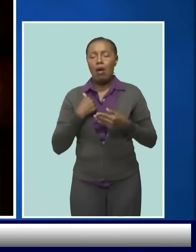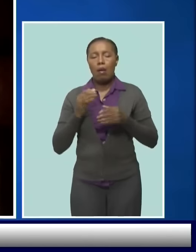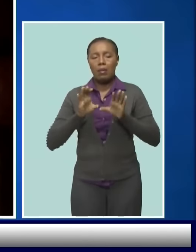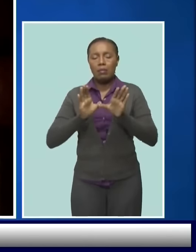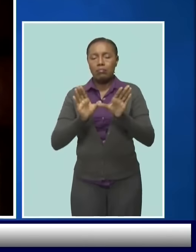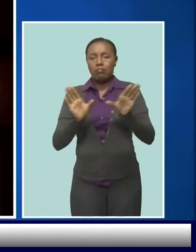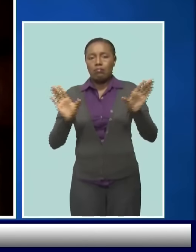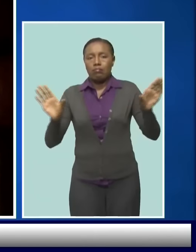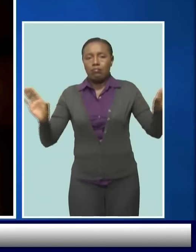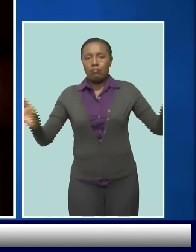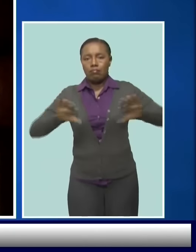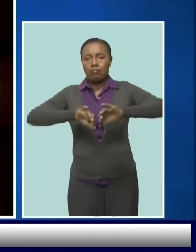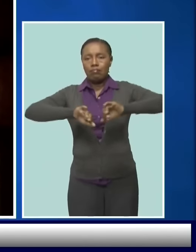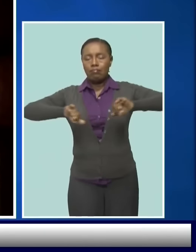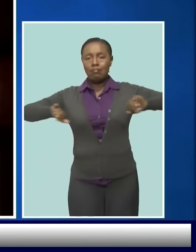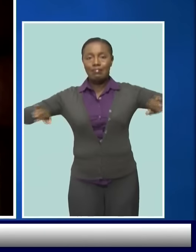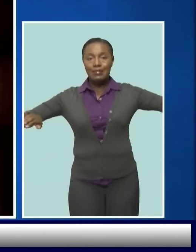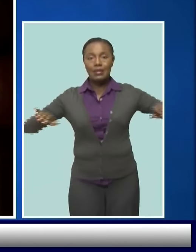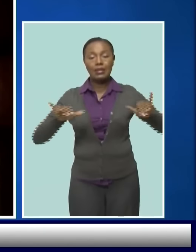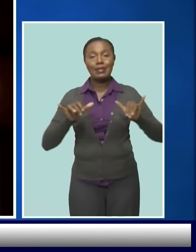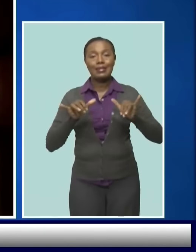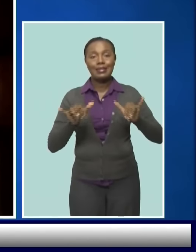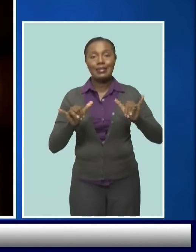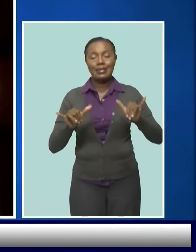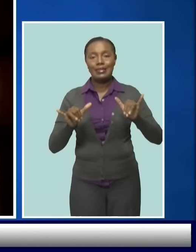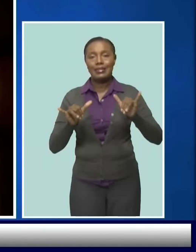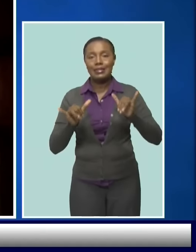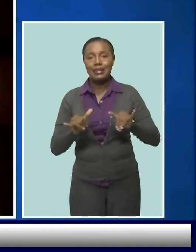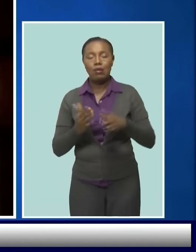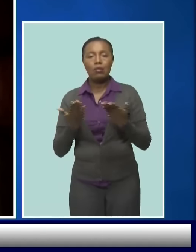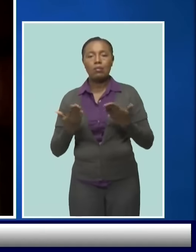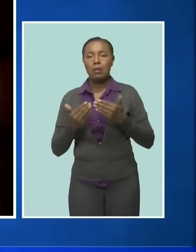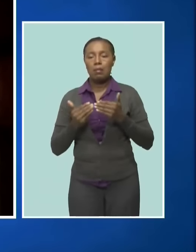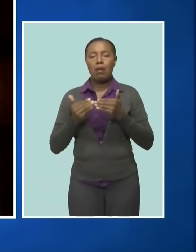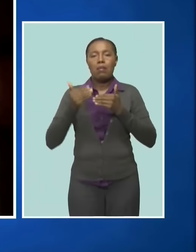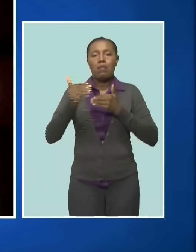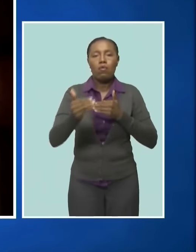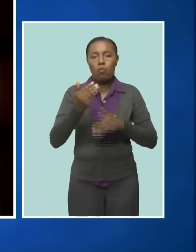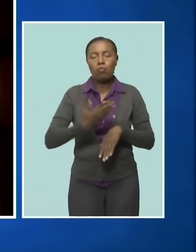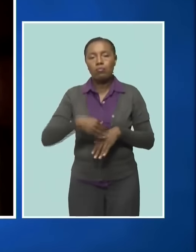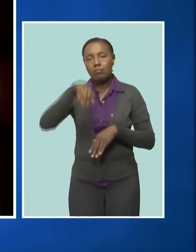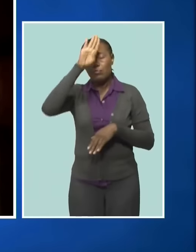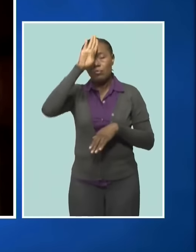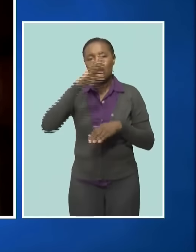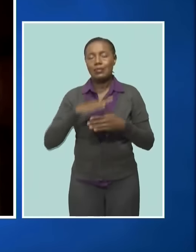her and Biden and still have that edge on Trump was in the